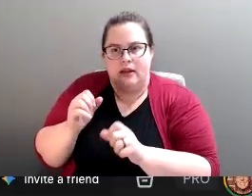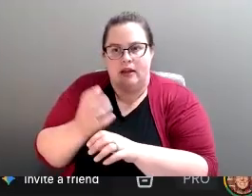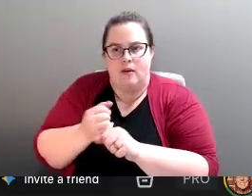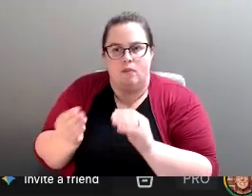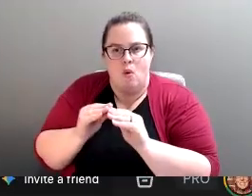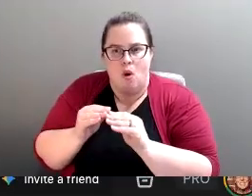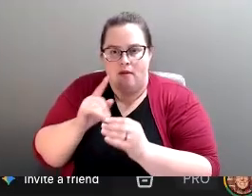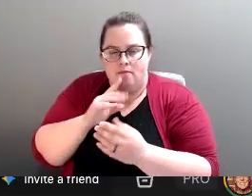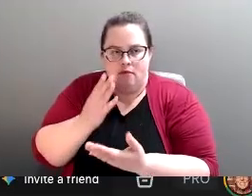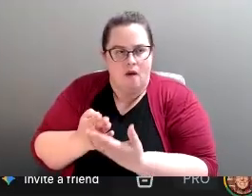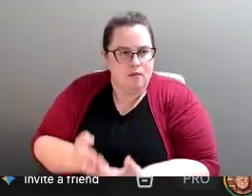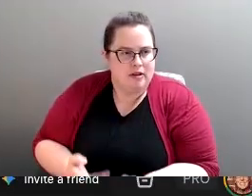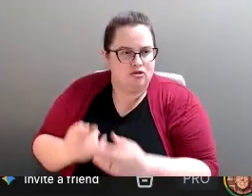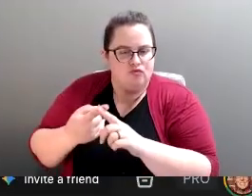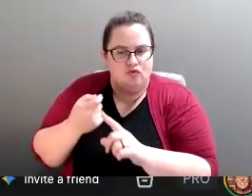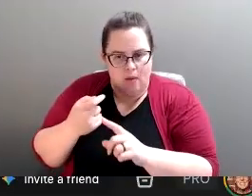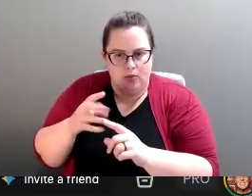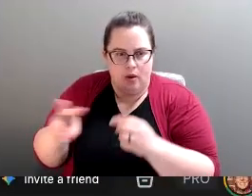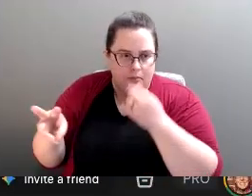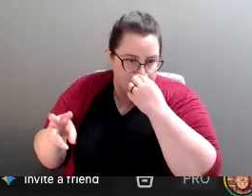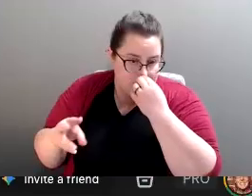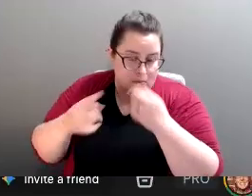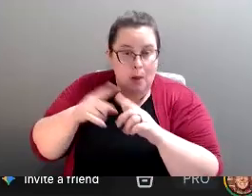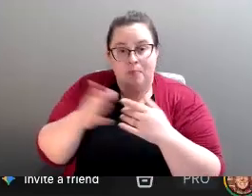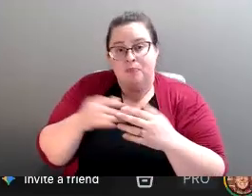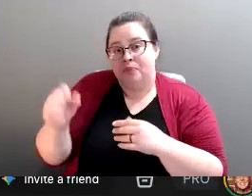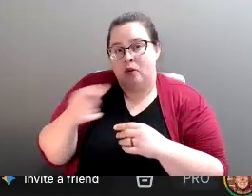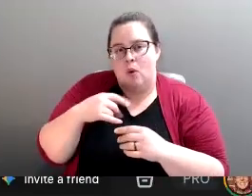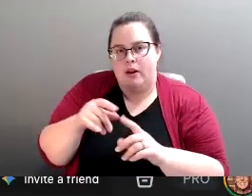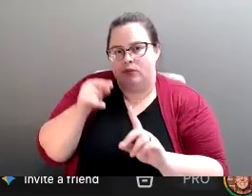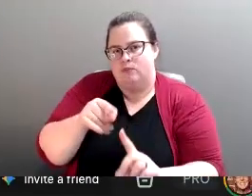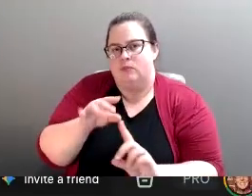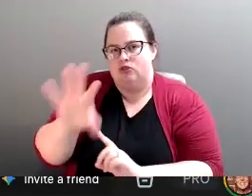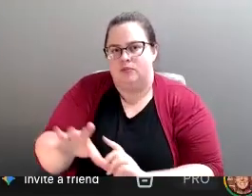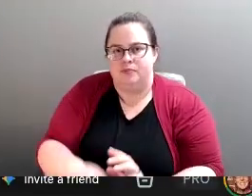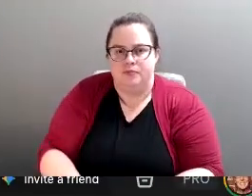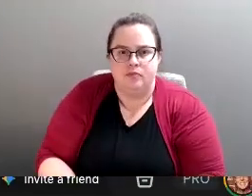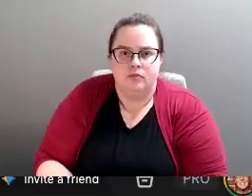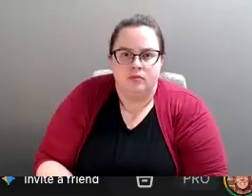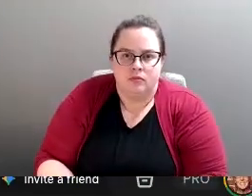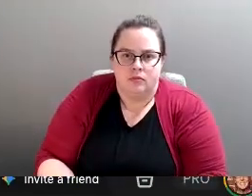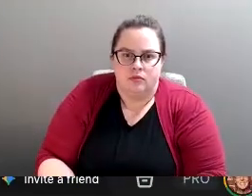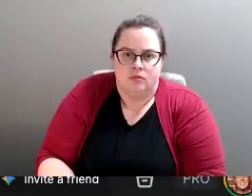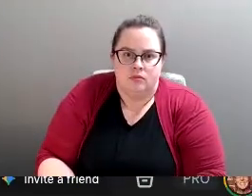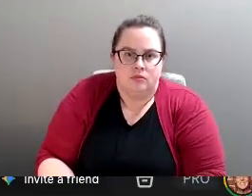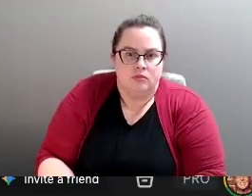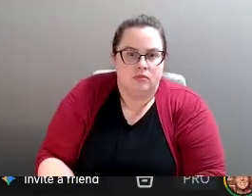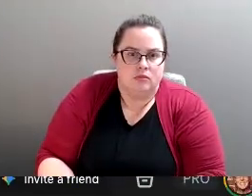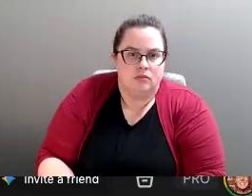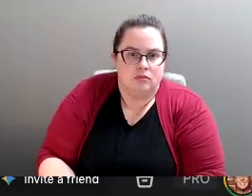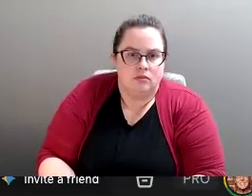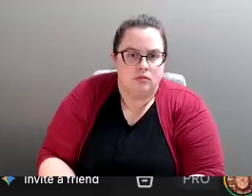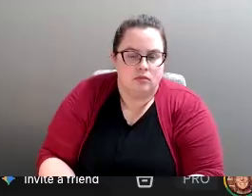confirmation from the web, But anyways, yeah, sorry, I just wanted to kind of talk to that because Good. yeah. That's good. Thanks. Could I Thanks. chime